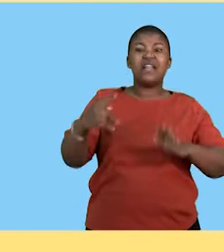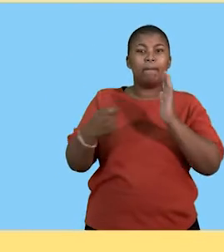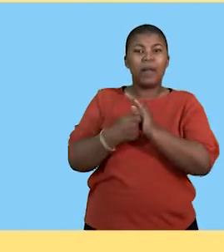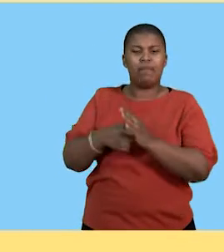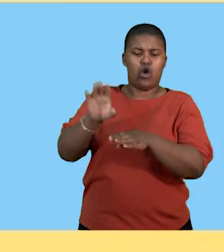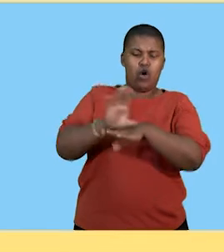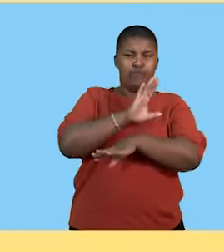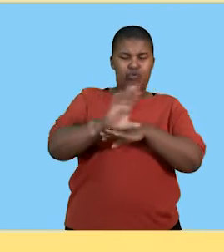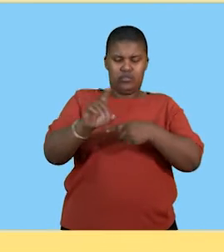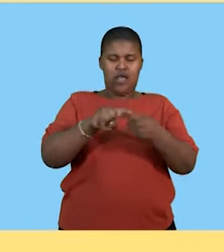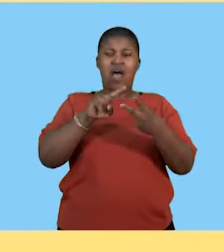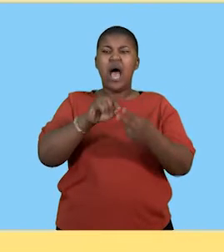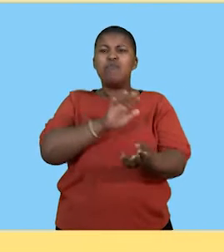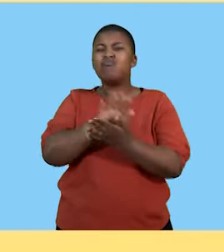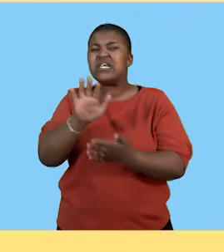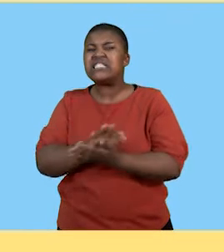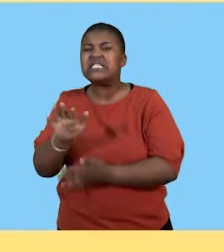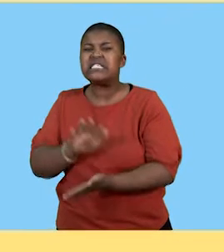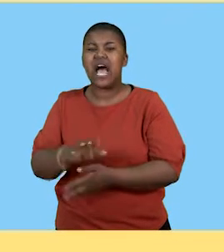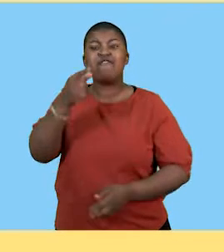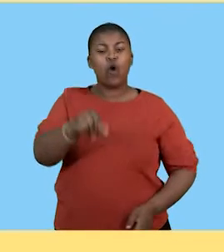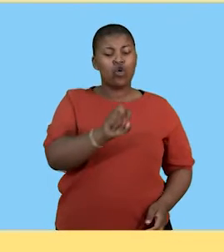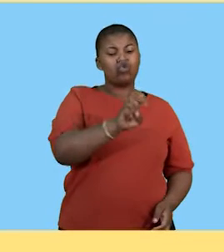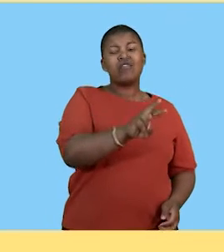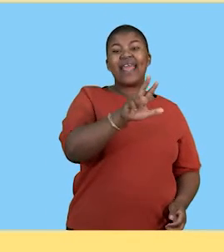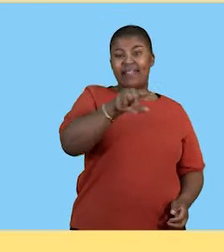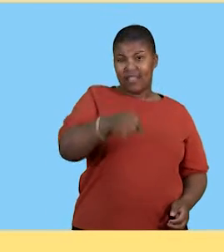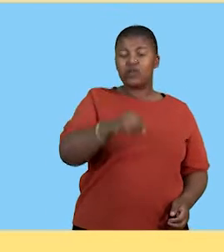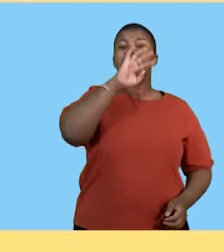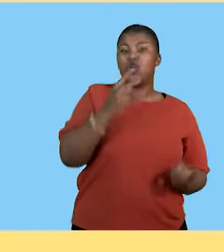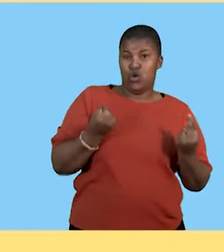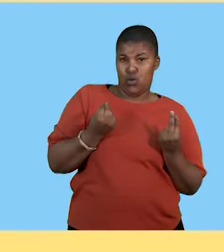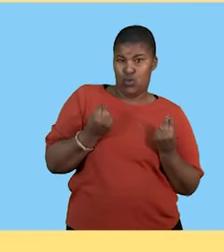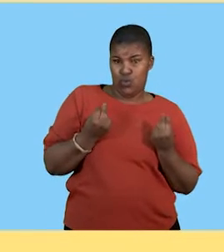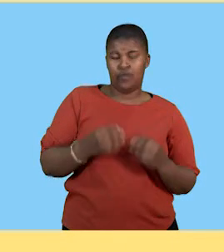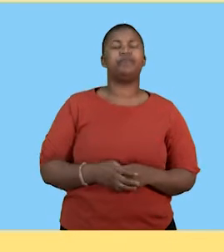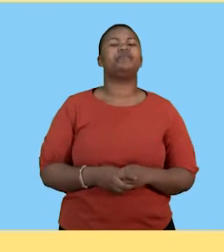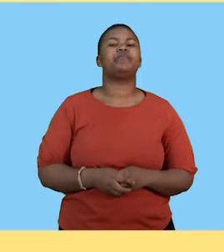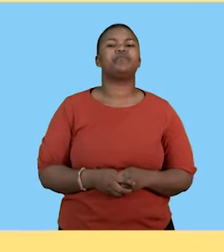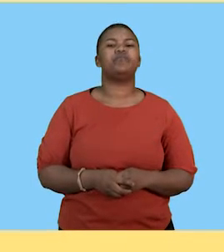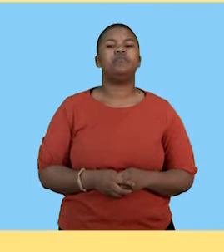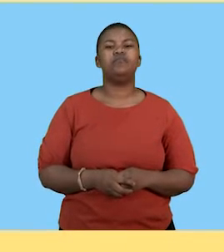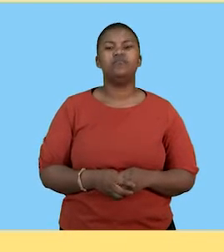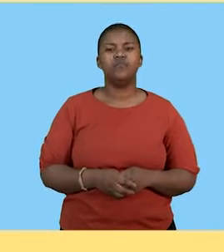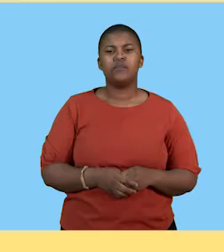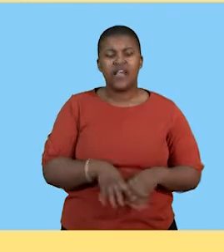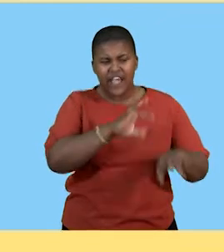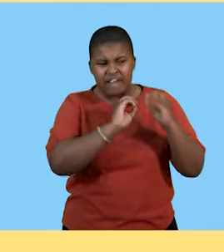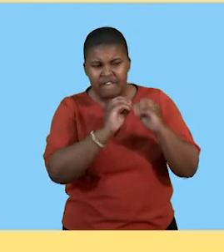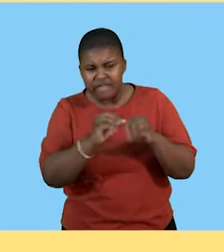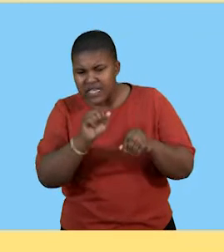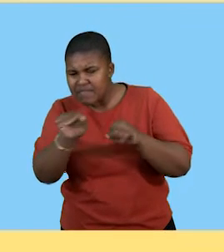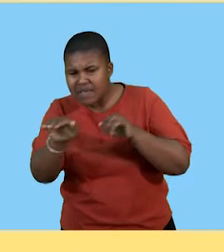printers, 28,000. So this becomes our new. The installation cost of 2,000